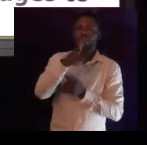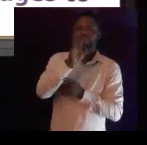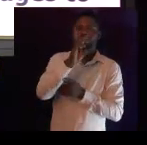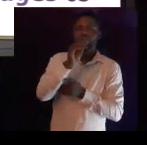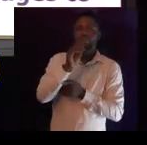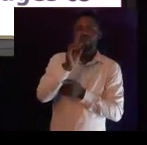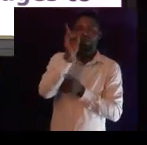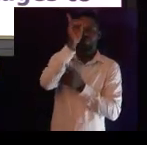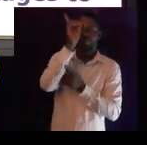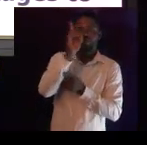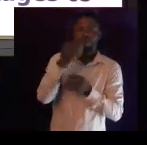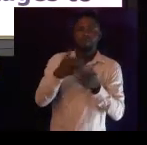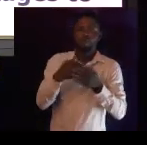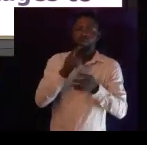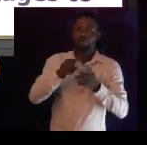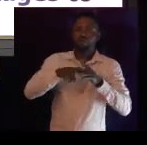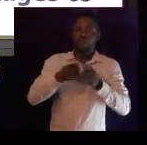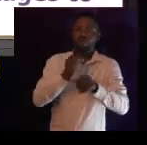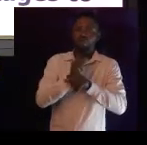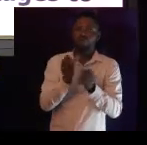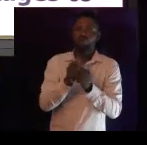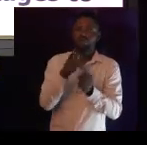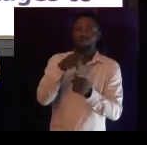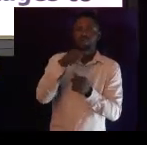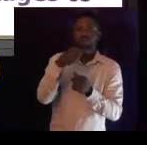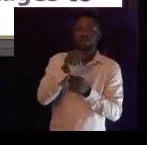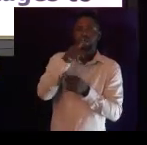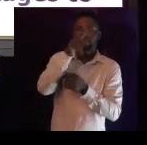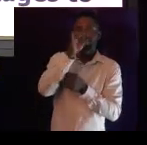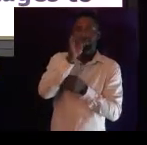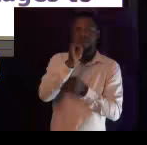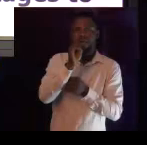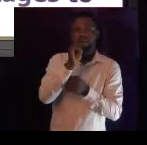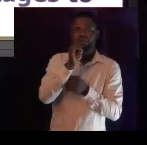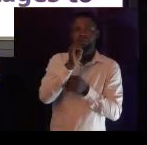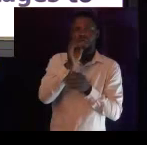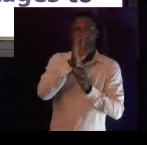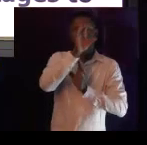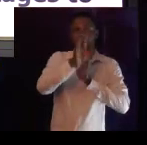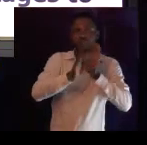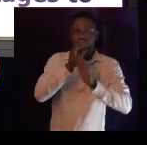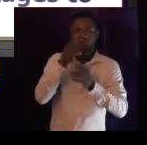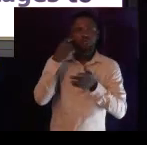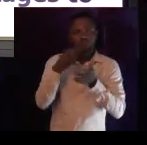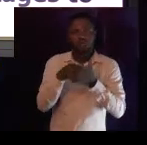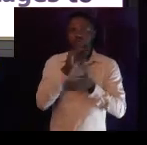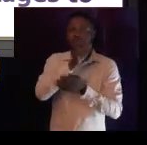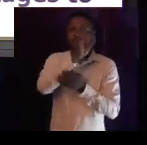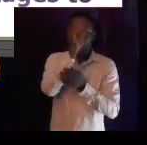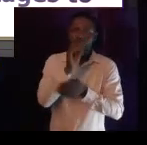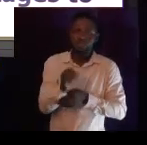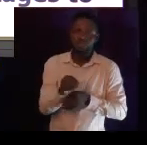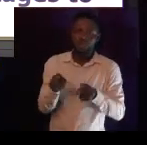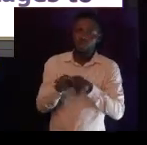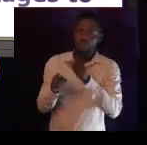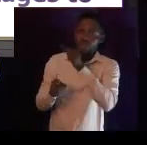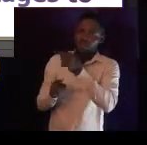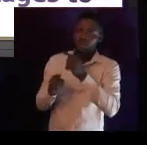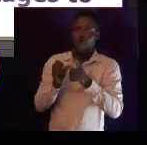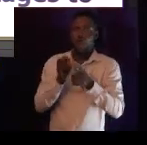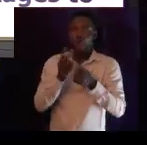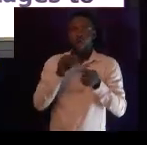every point in time, before you start working with the pie chart, check, is it given in percentages like this